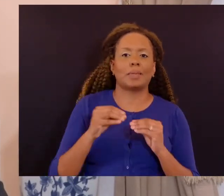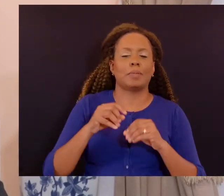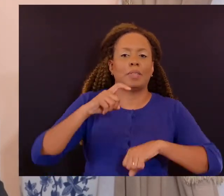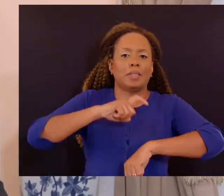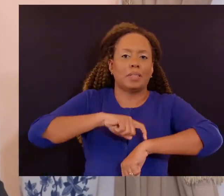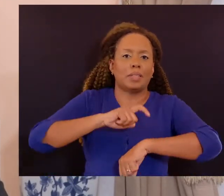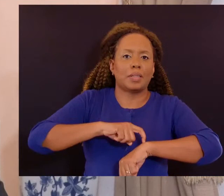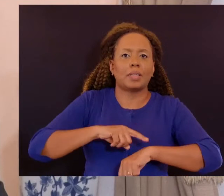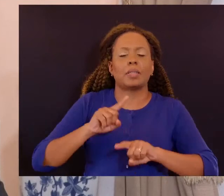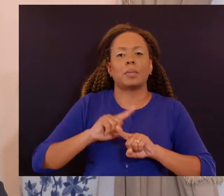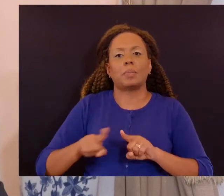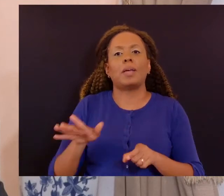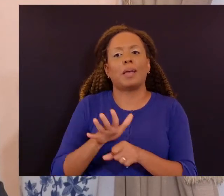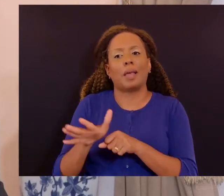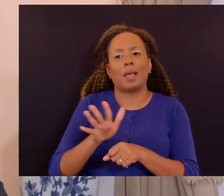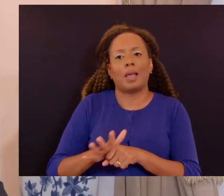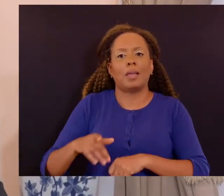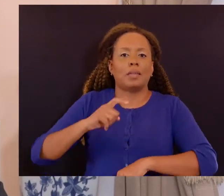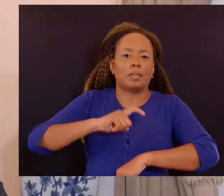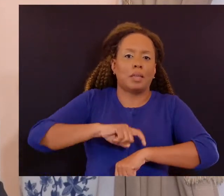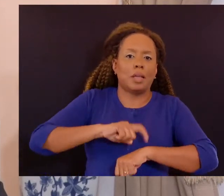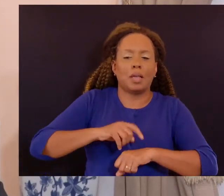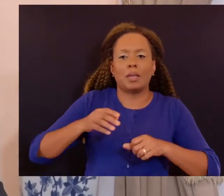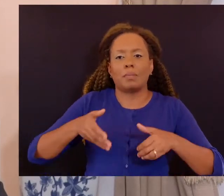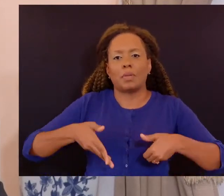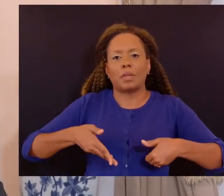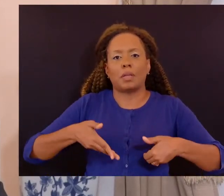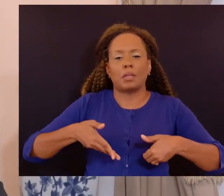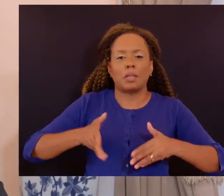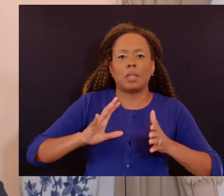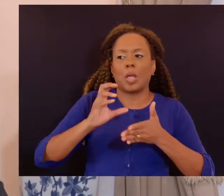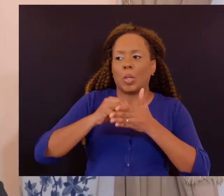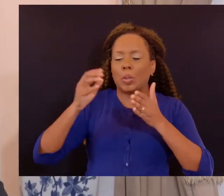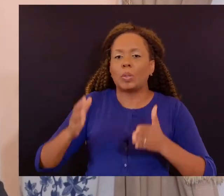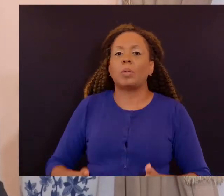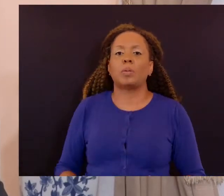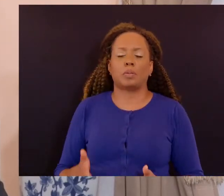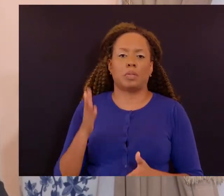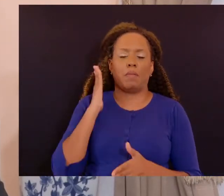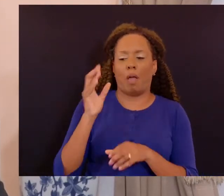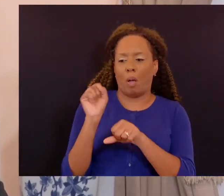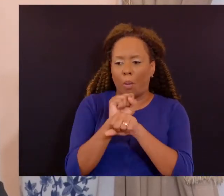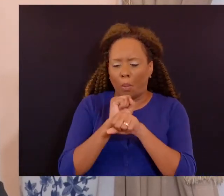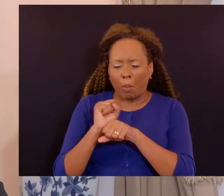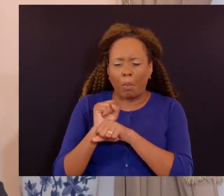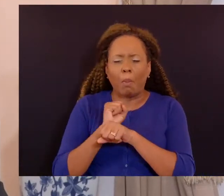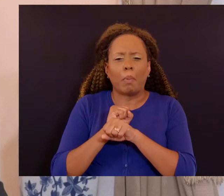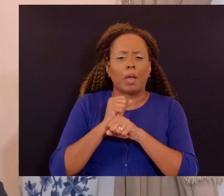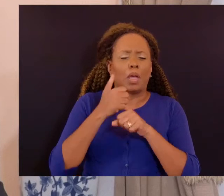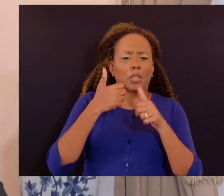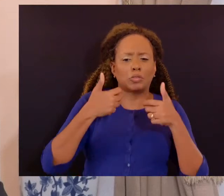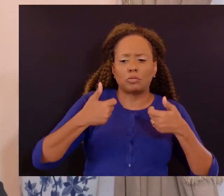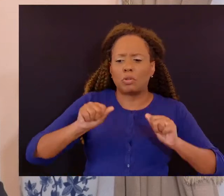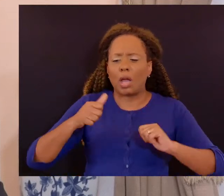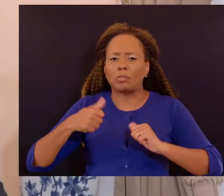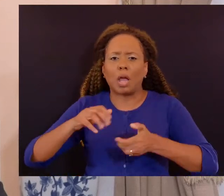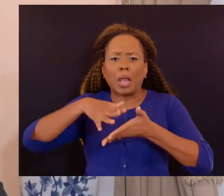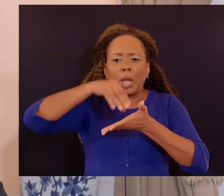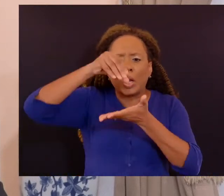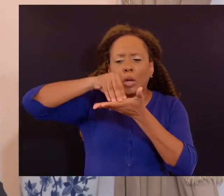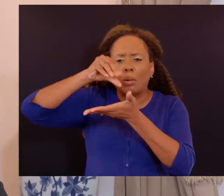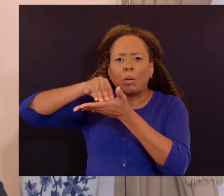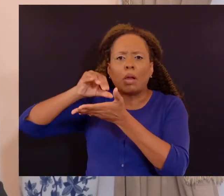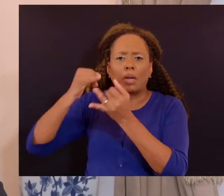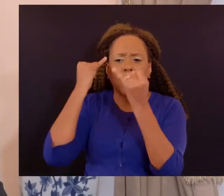that is a reasonable time to allow for students to be able to work on the concepts and to ensure that they have some